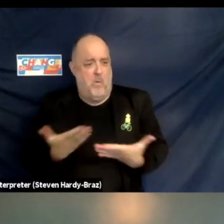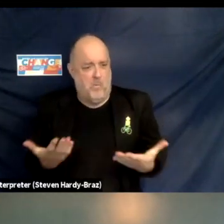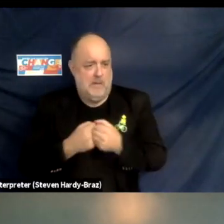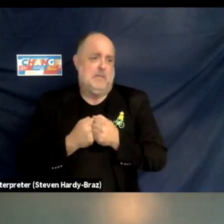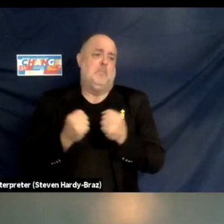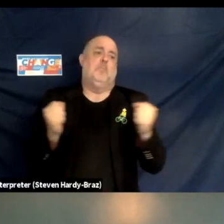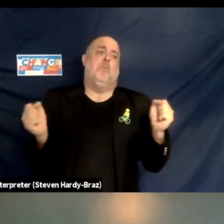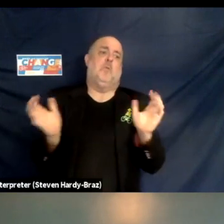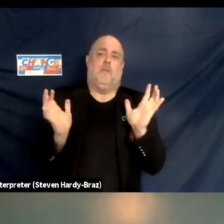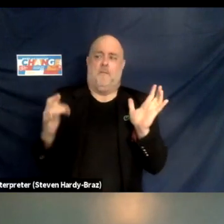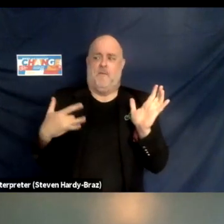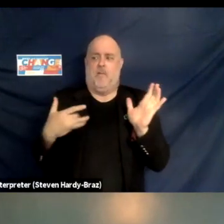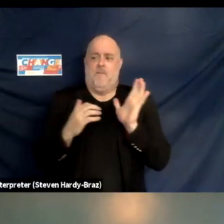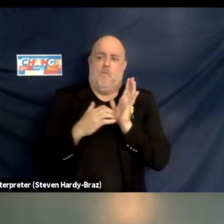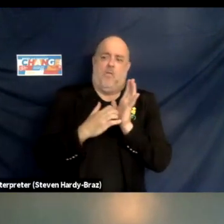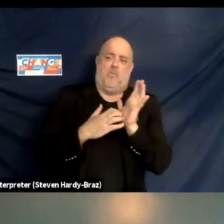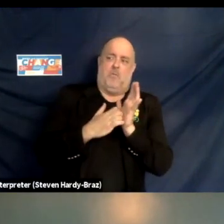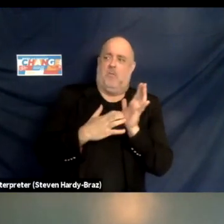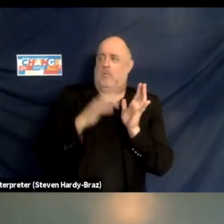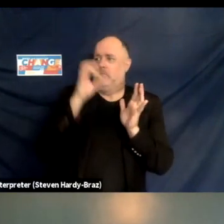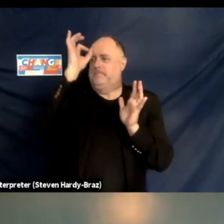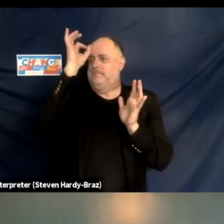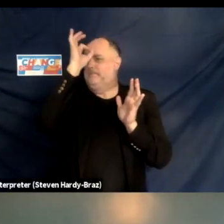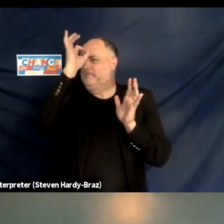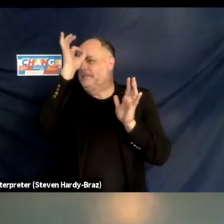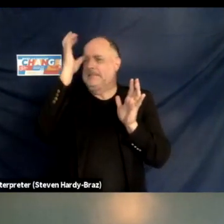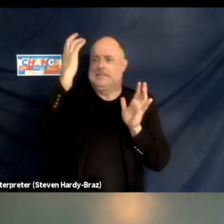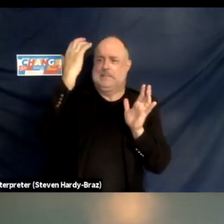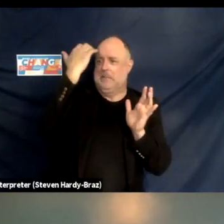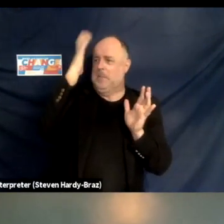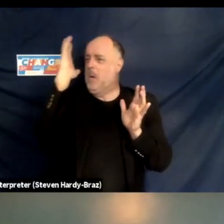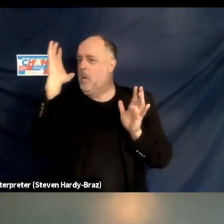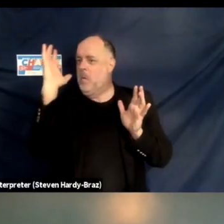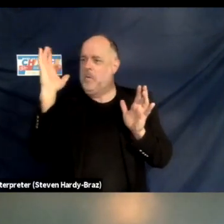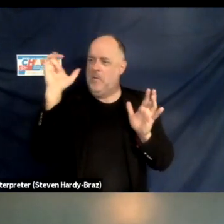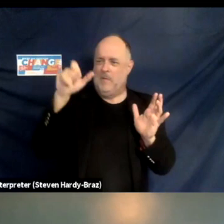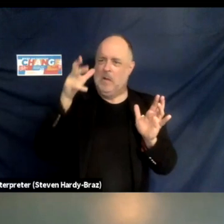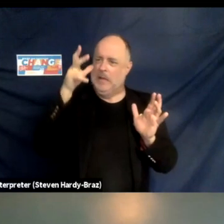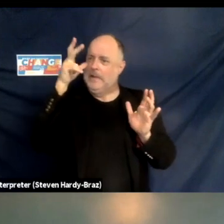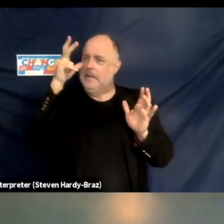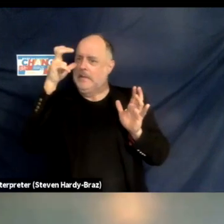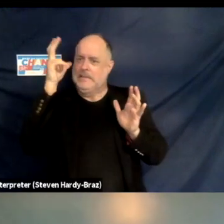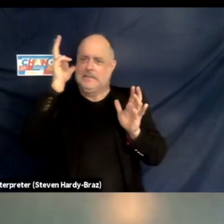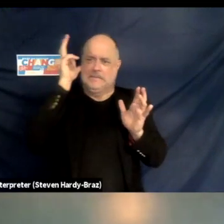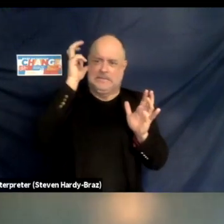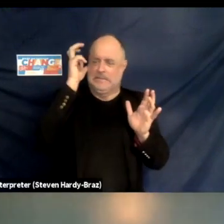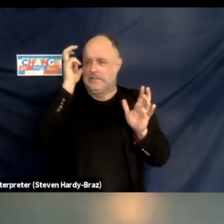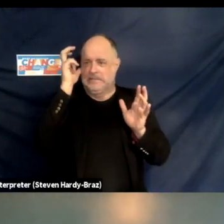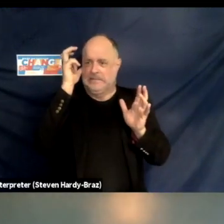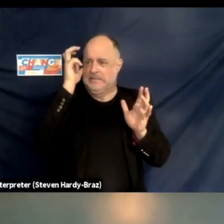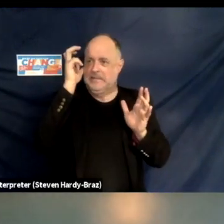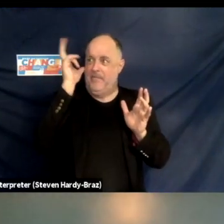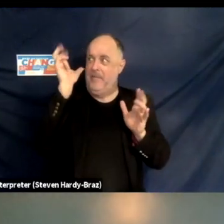know it all and that you have to listen and that actually has to turn into action.